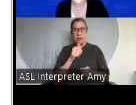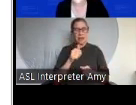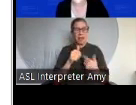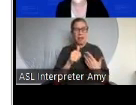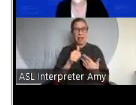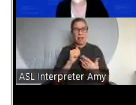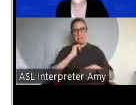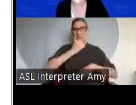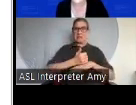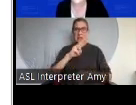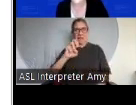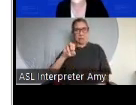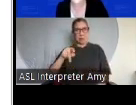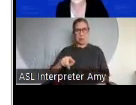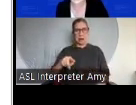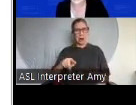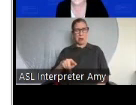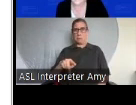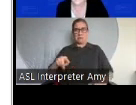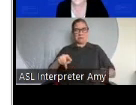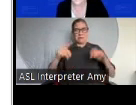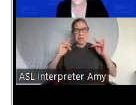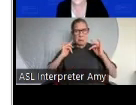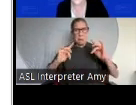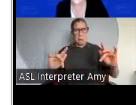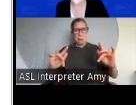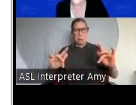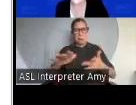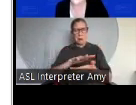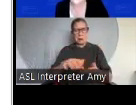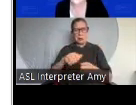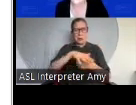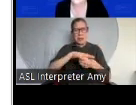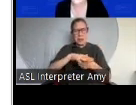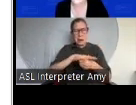ramp desert, like all around several different homes.